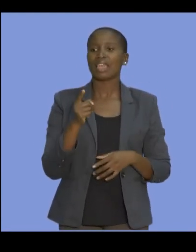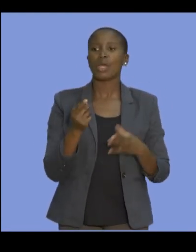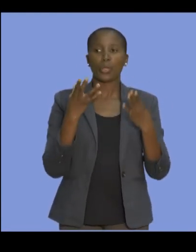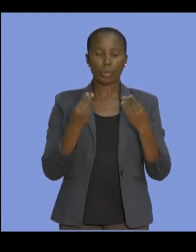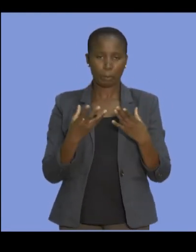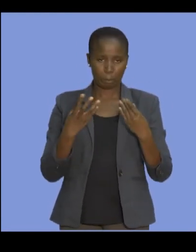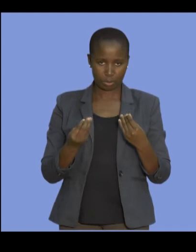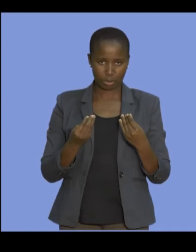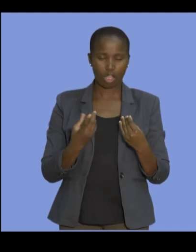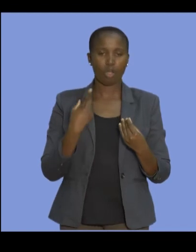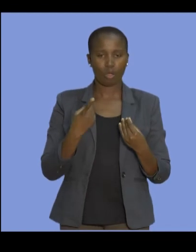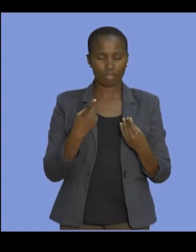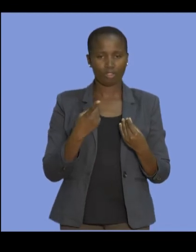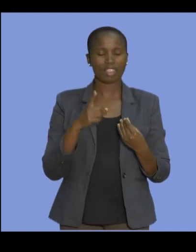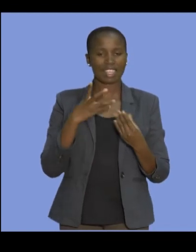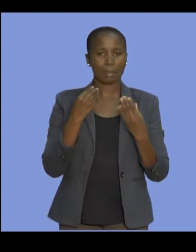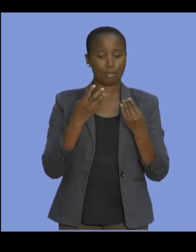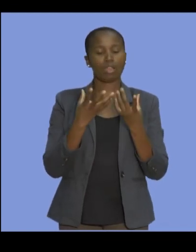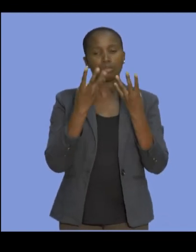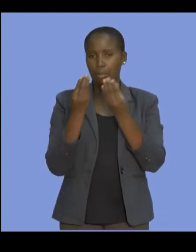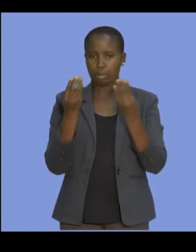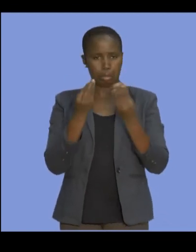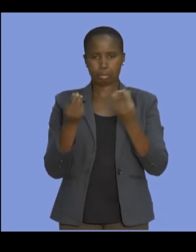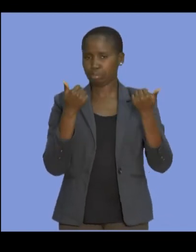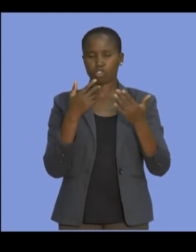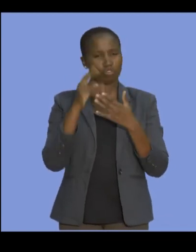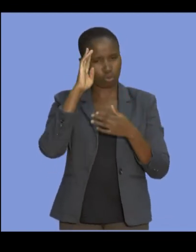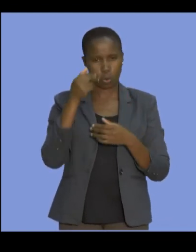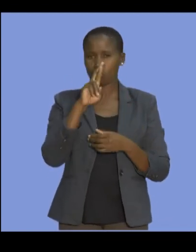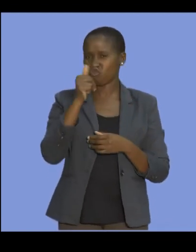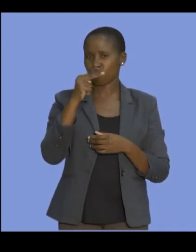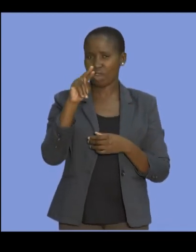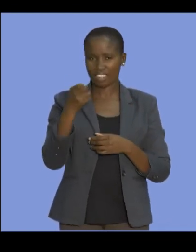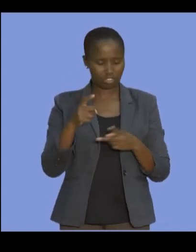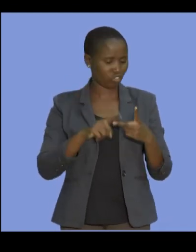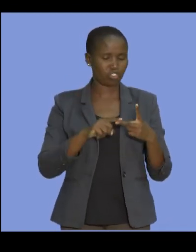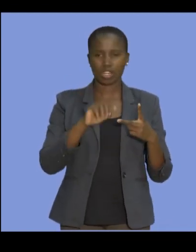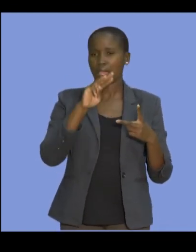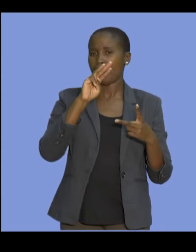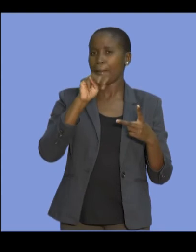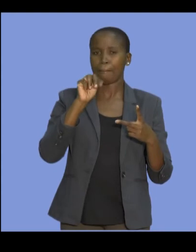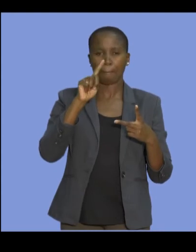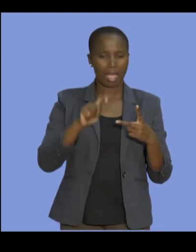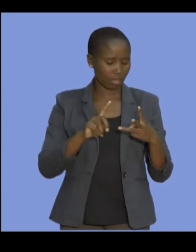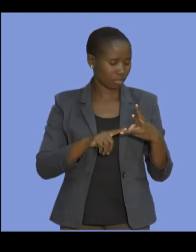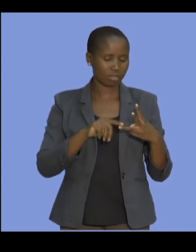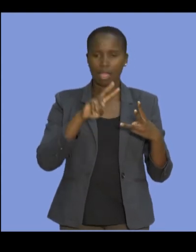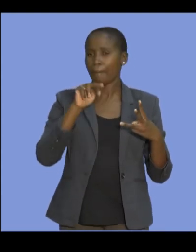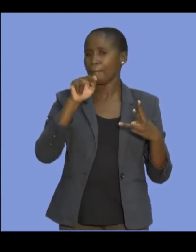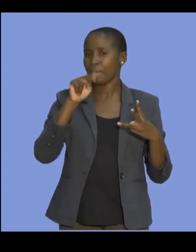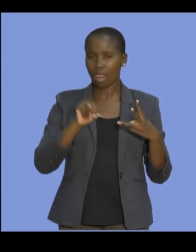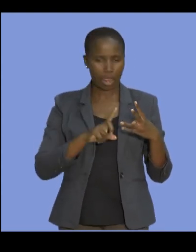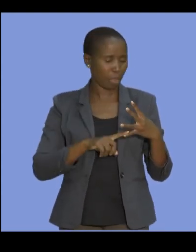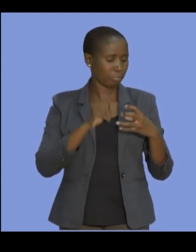of data. So we know the range, which is the maximum minus the minimum, the interquartile